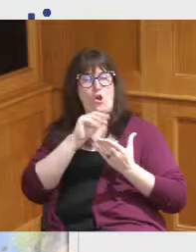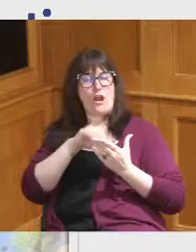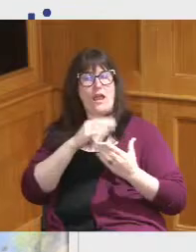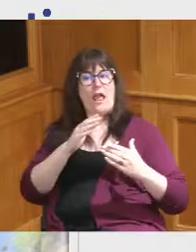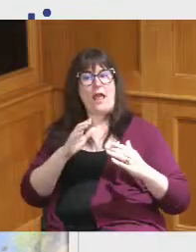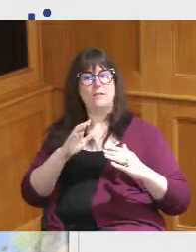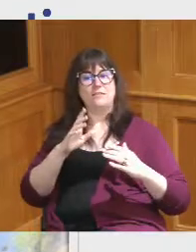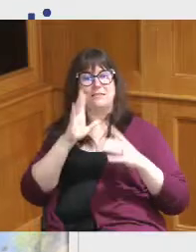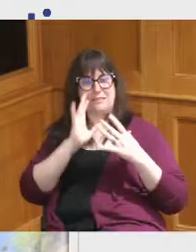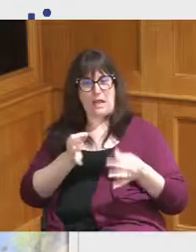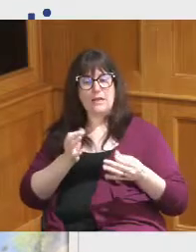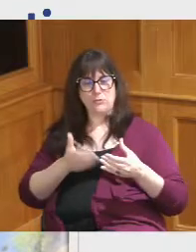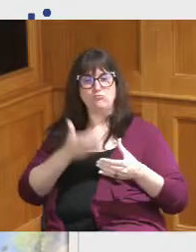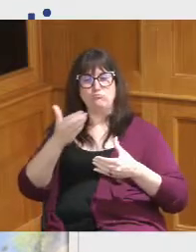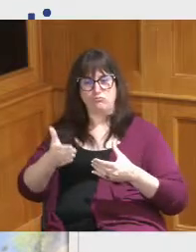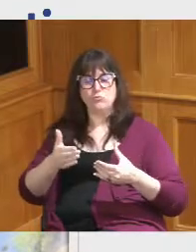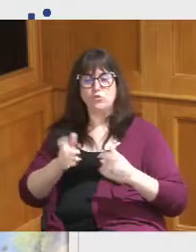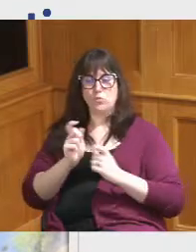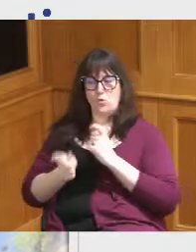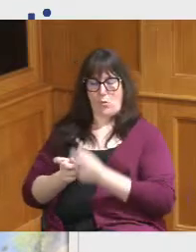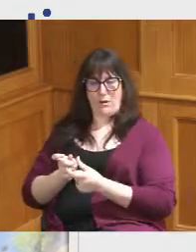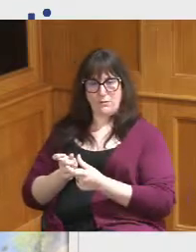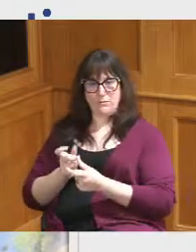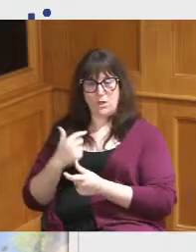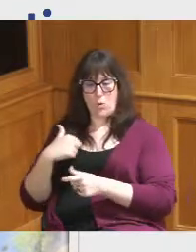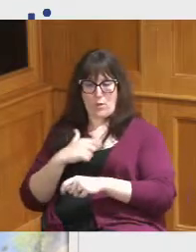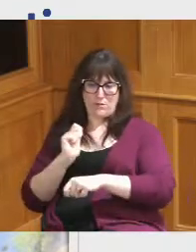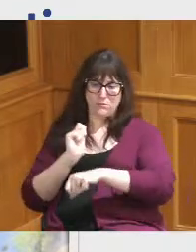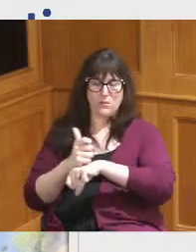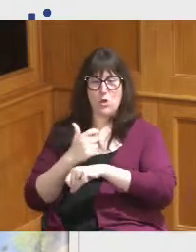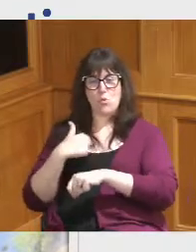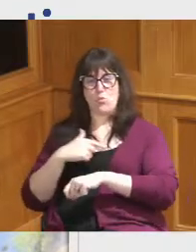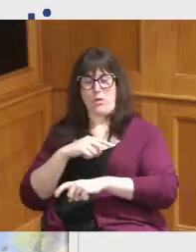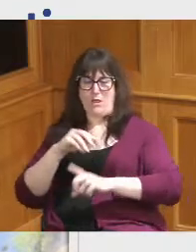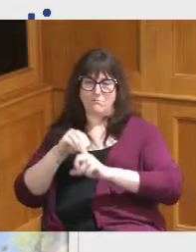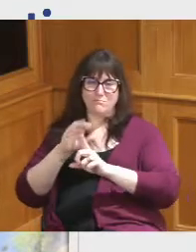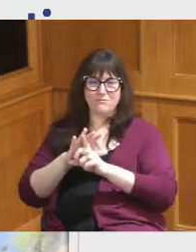step. Since our founding, we've created a meaningful impact.